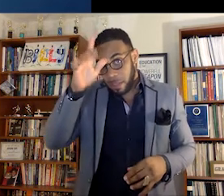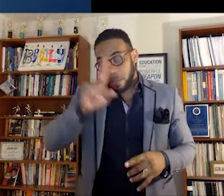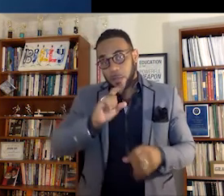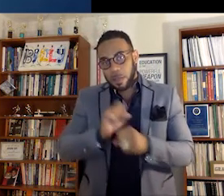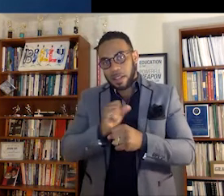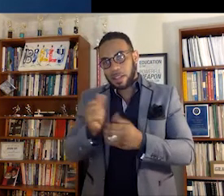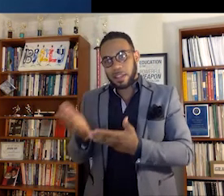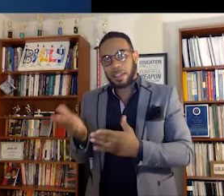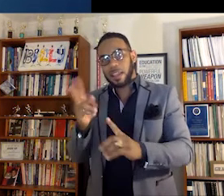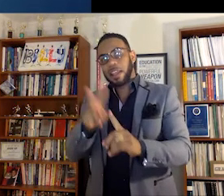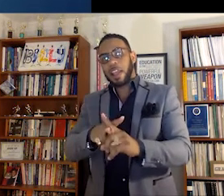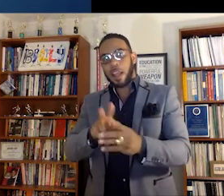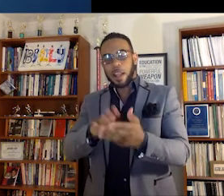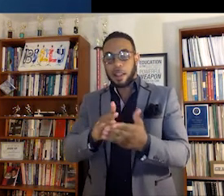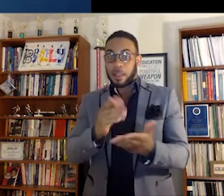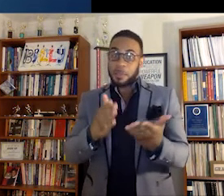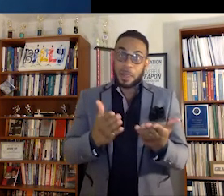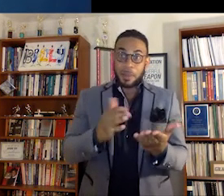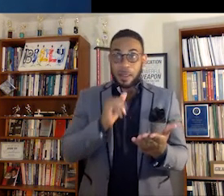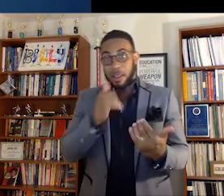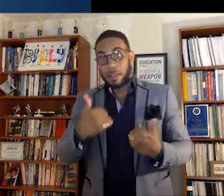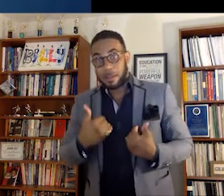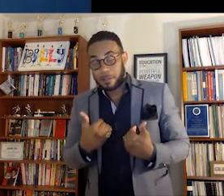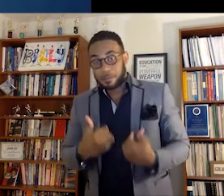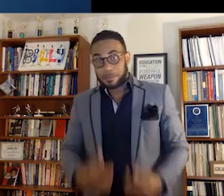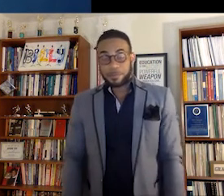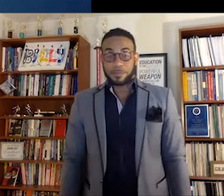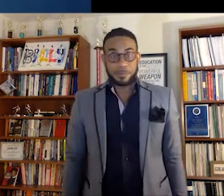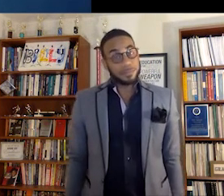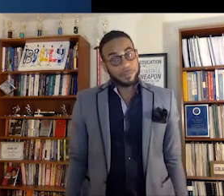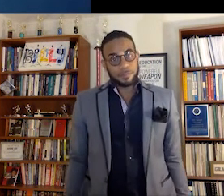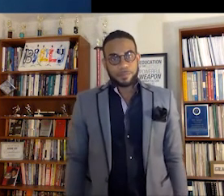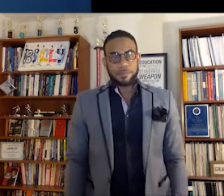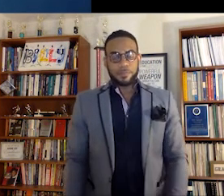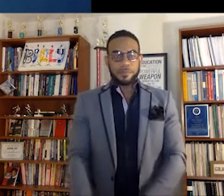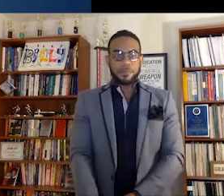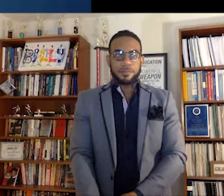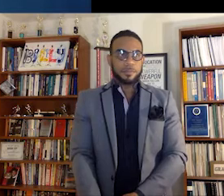really carry out the learning that they may or may not have an understanding of.